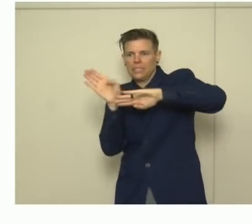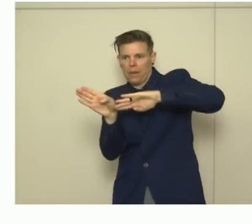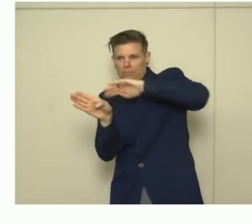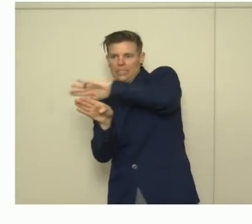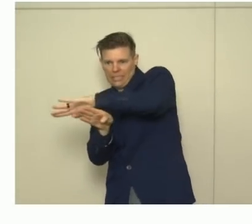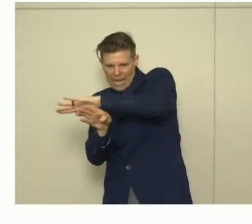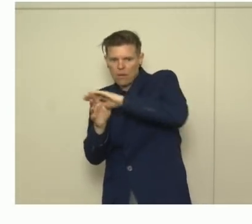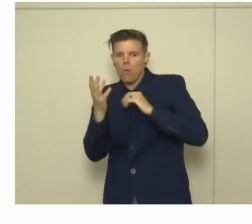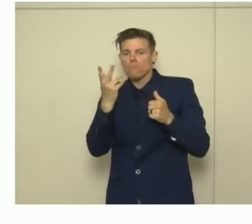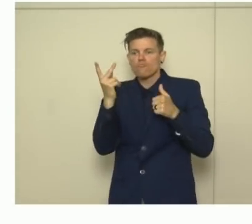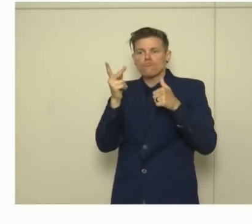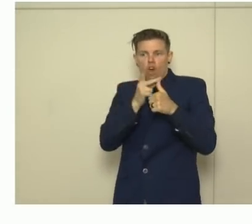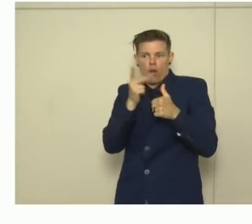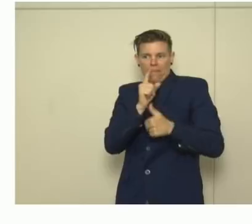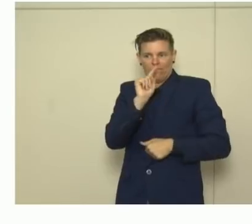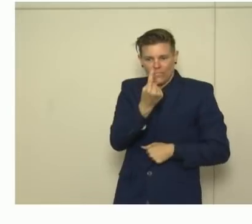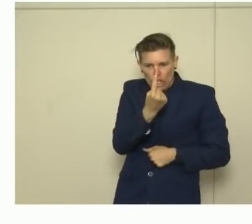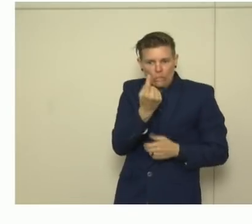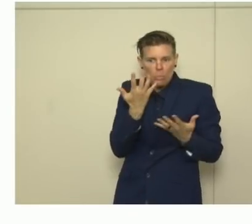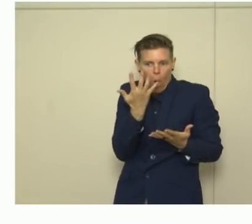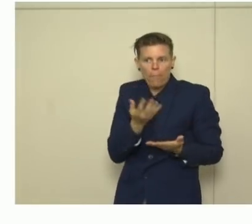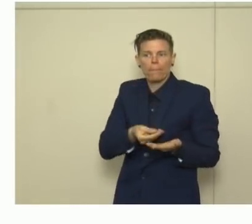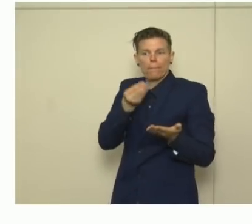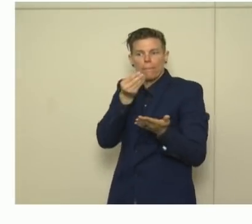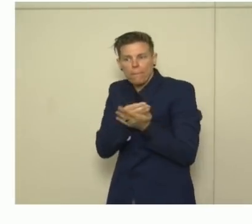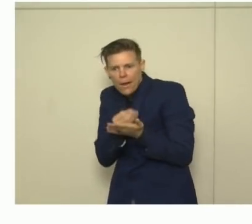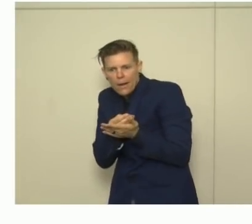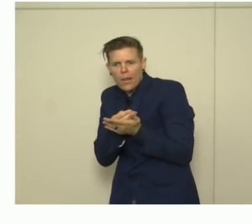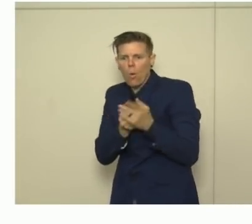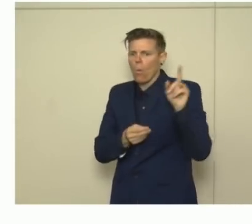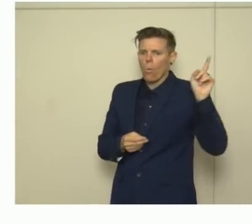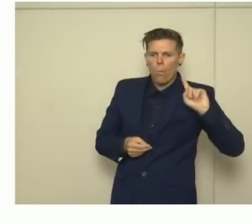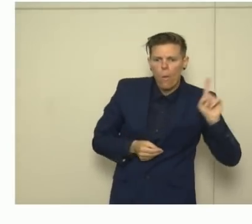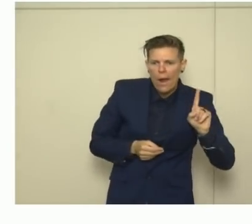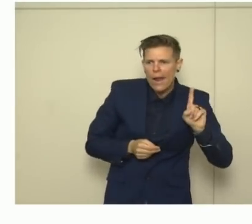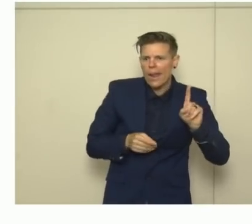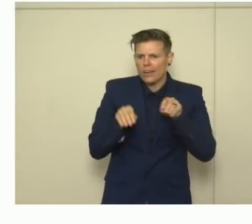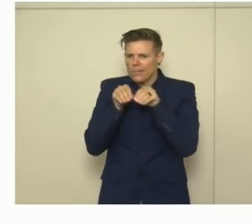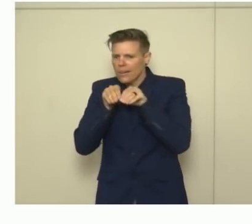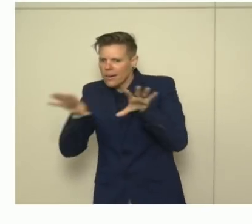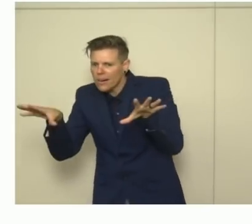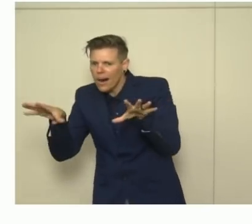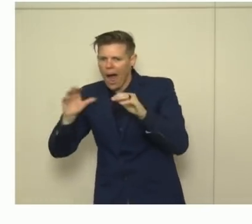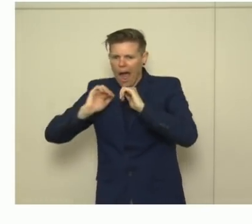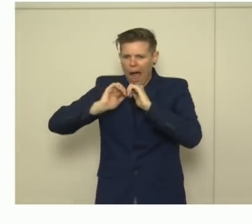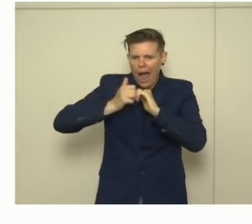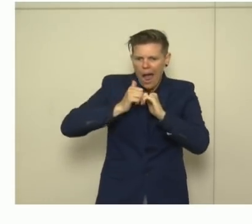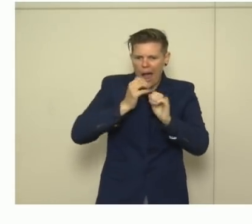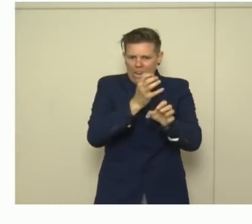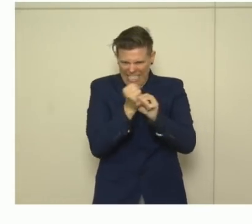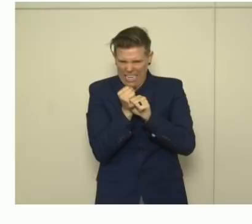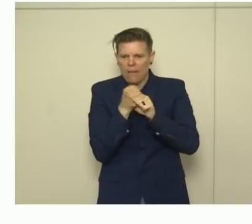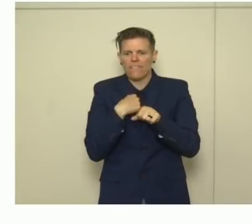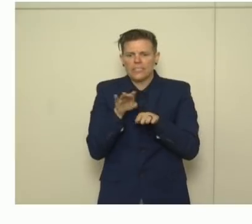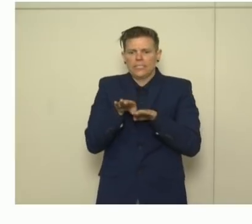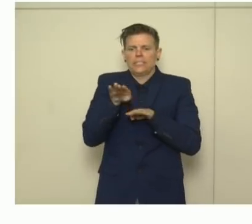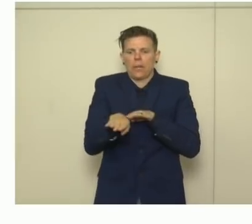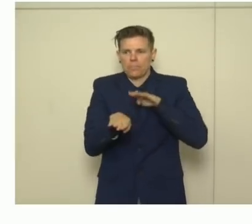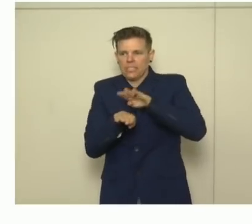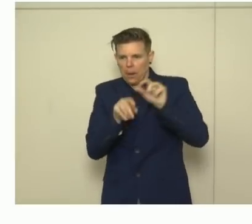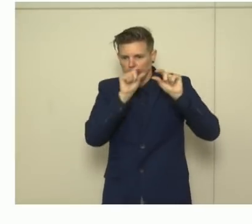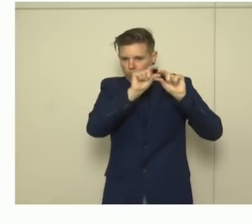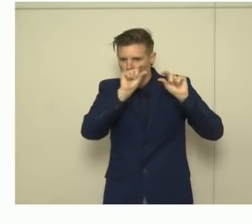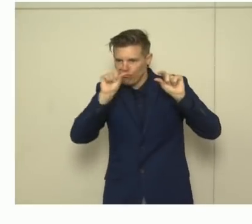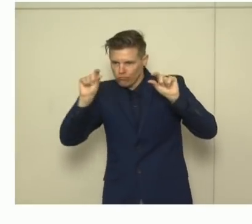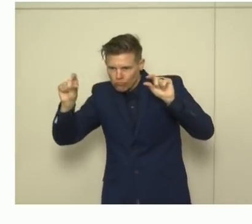the vaccine across America and in New Mexico, distribution to get the actual vaccine to providers and to